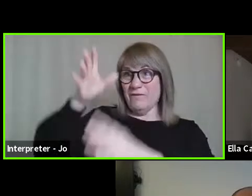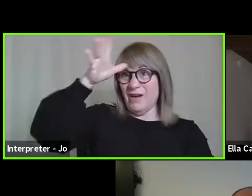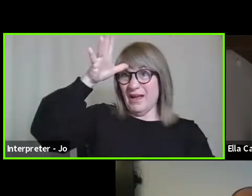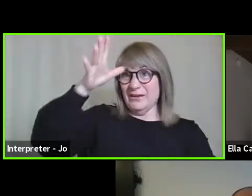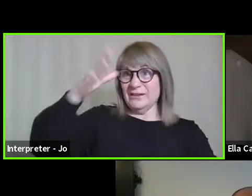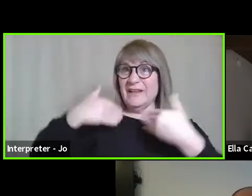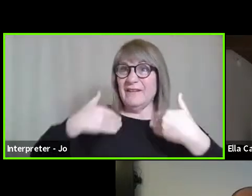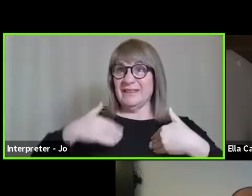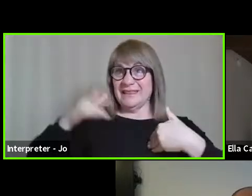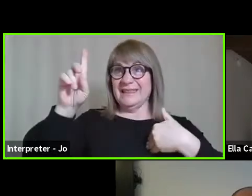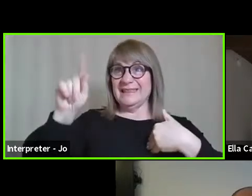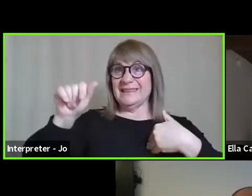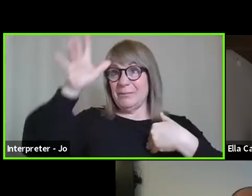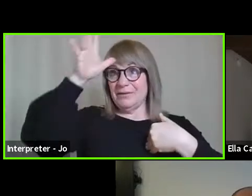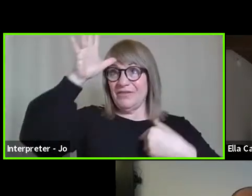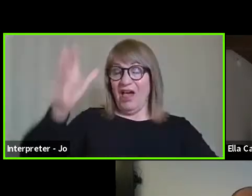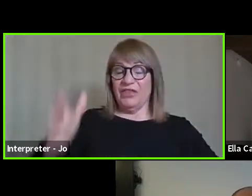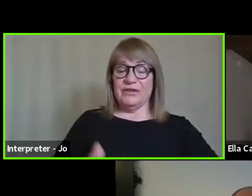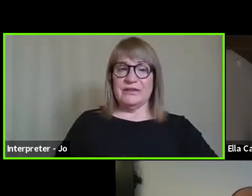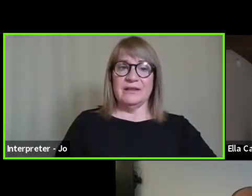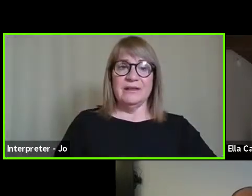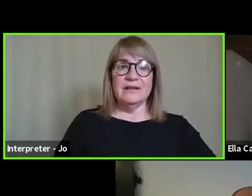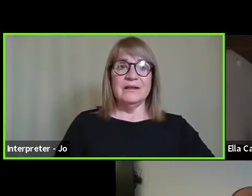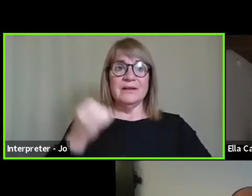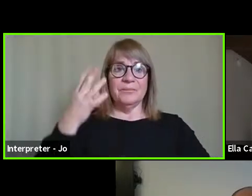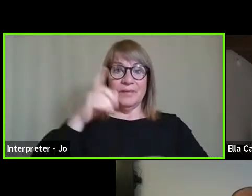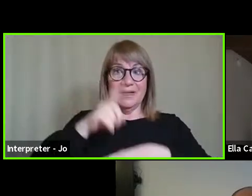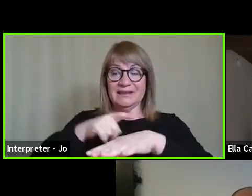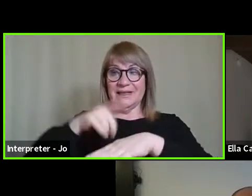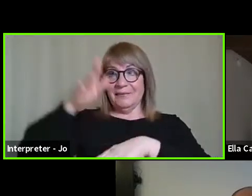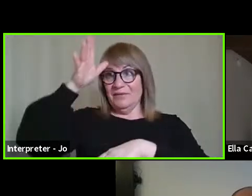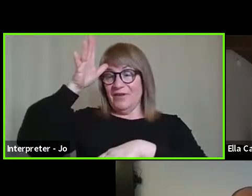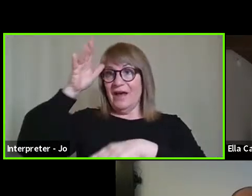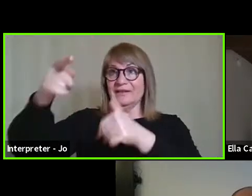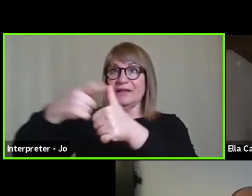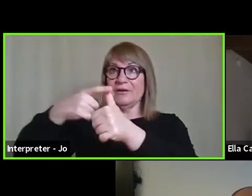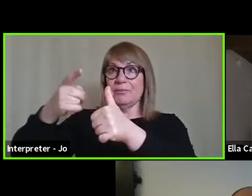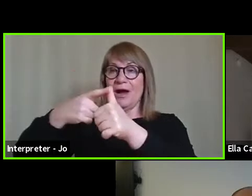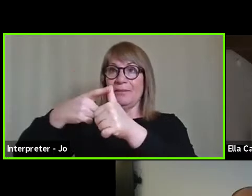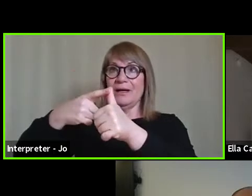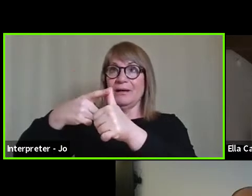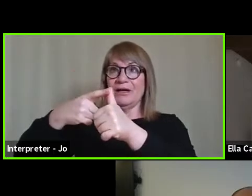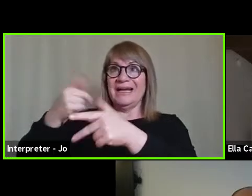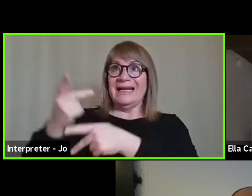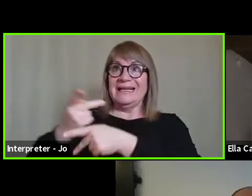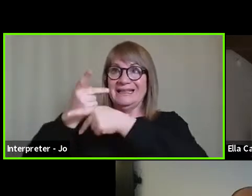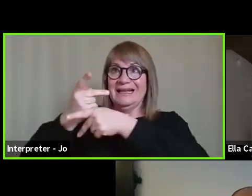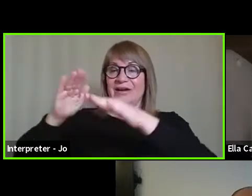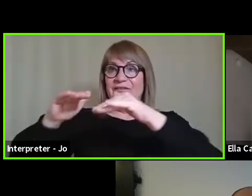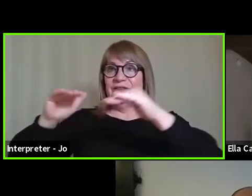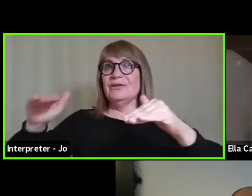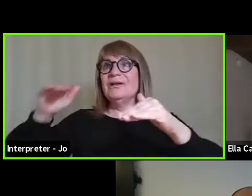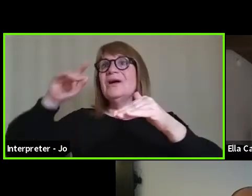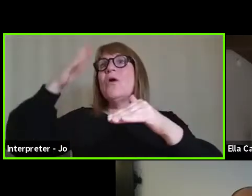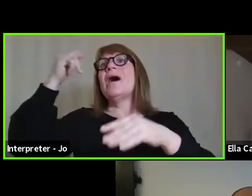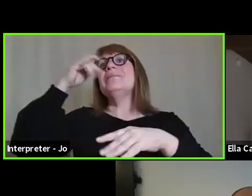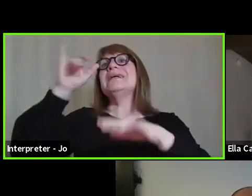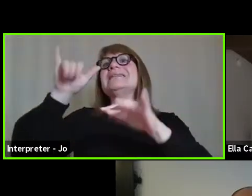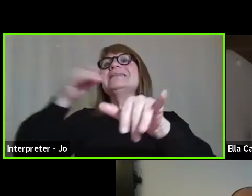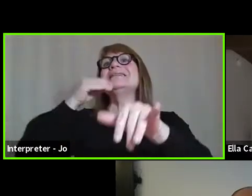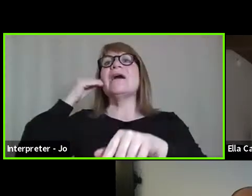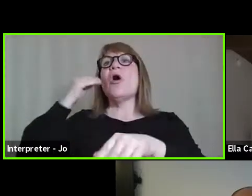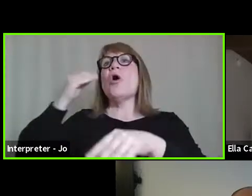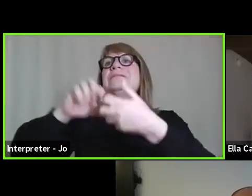fathers um often fathers who had been the primary caretaker because their disability meant that they were not working it's difficult to become